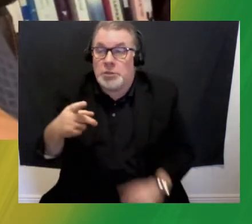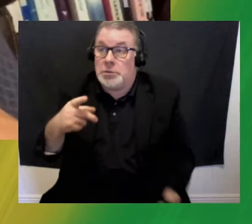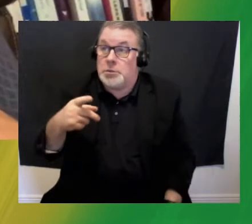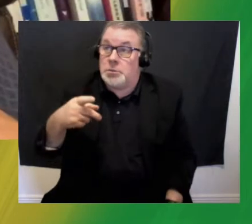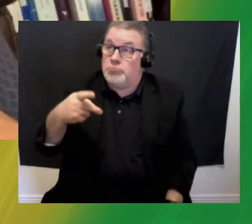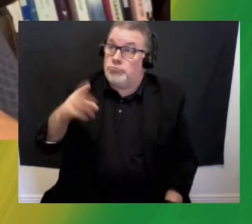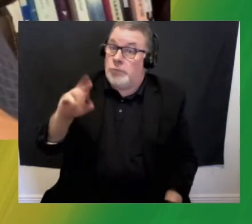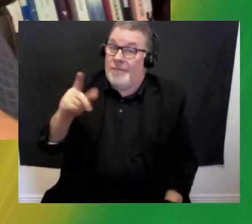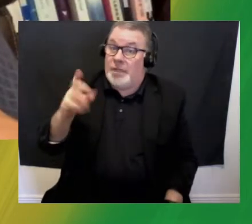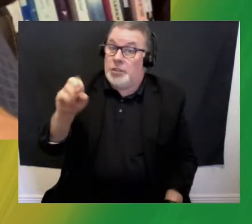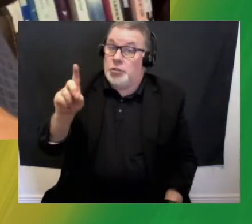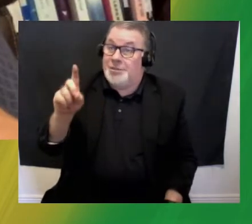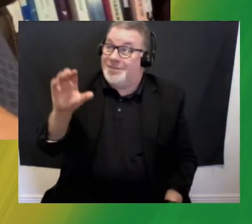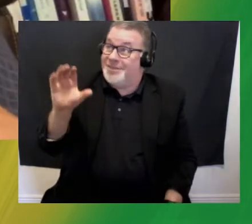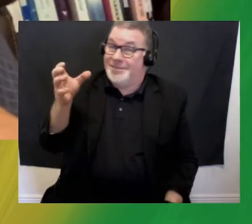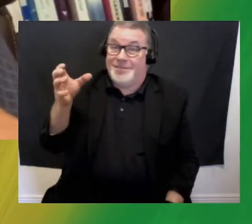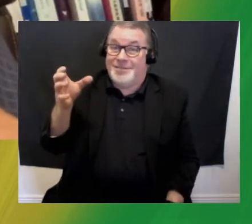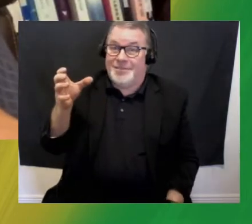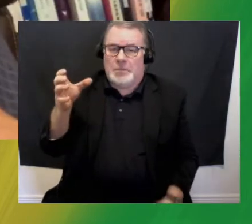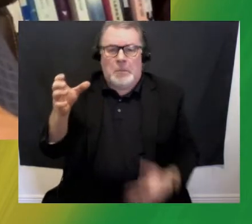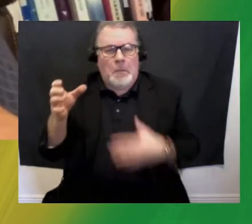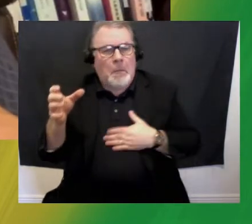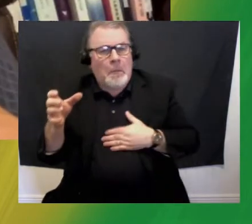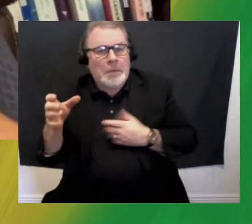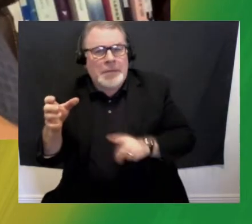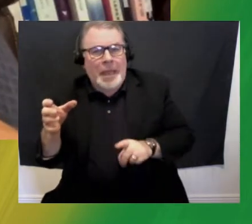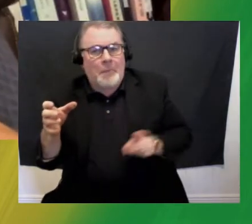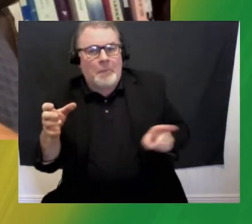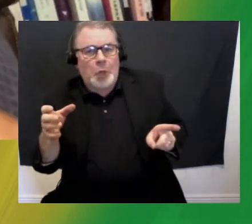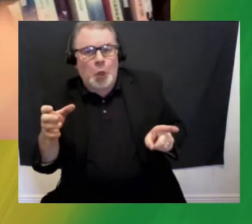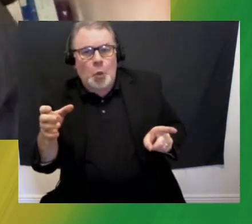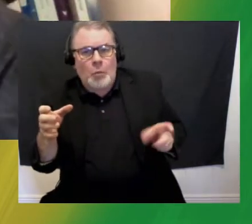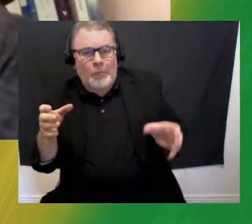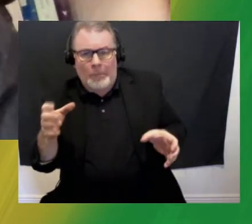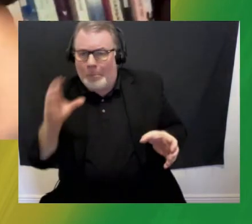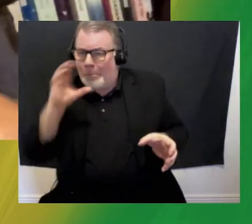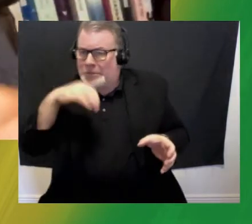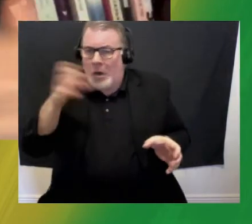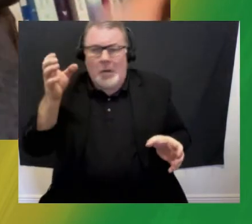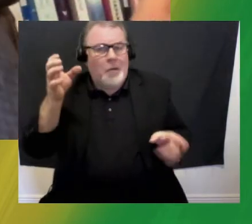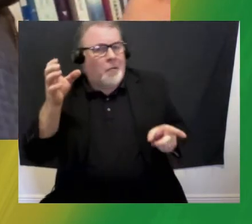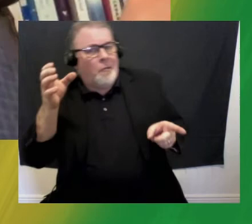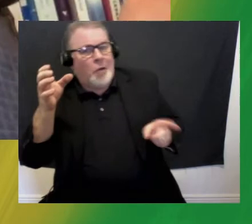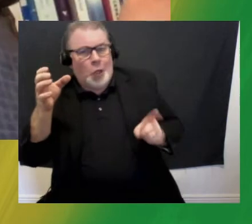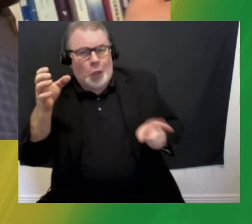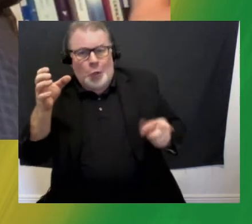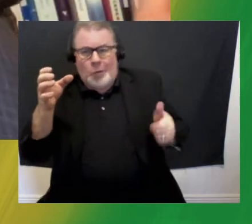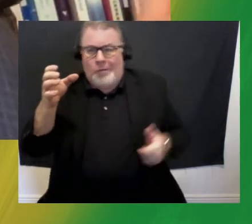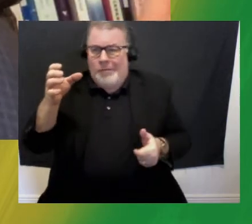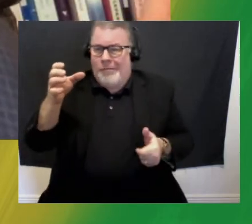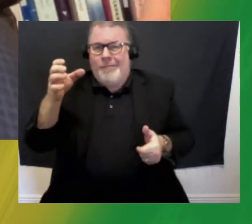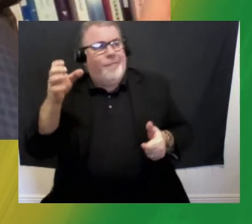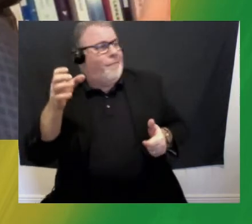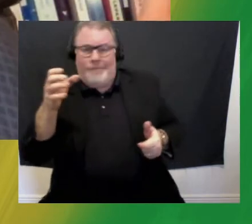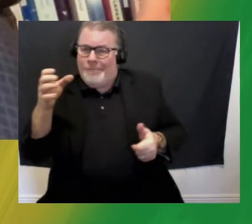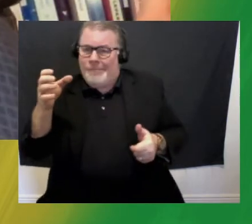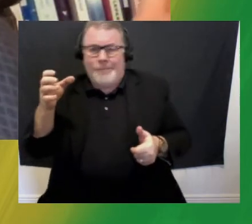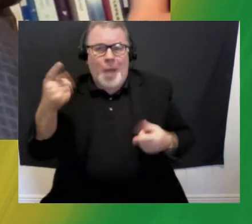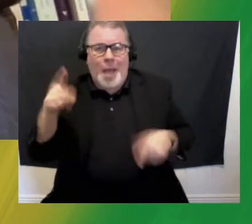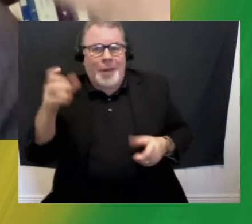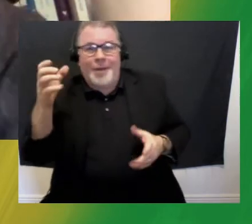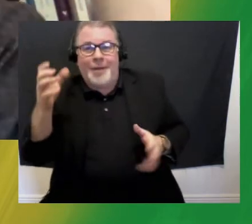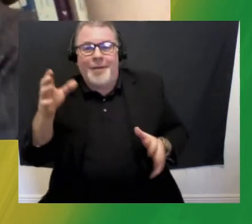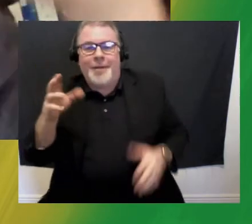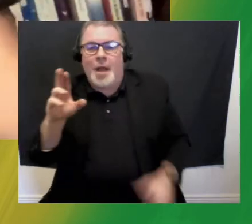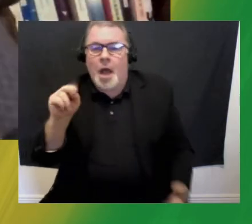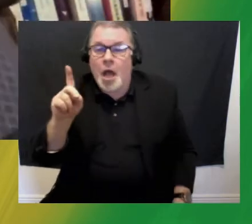you. How'd that happen? I don't know. That's bizarre. Isn't it weird that there's privilege and you're under it? I don't know what happened. Underserved,